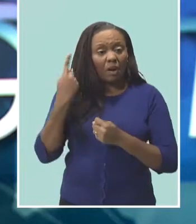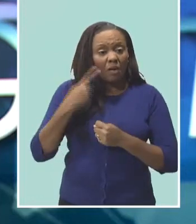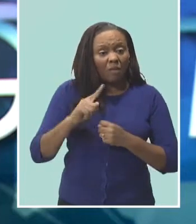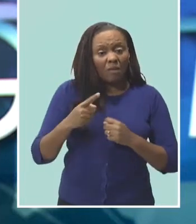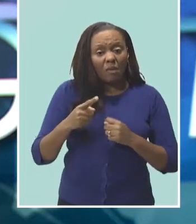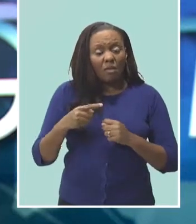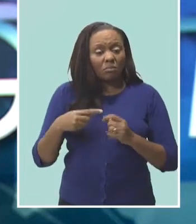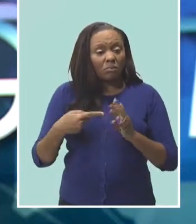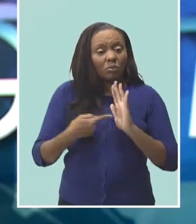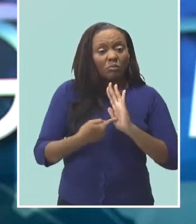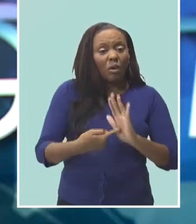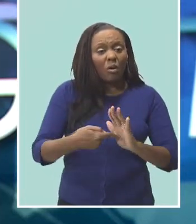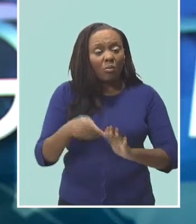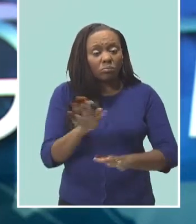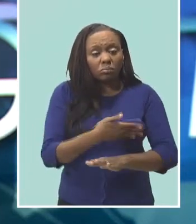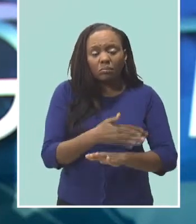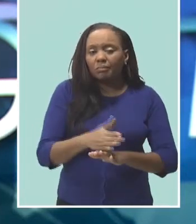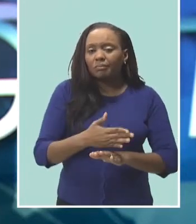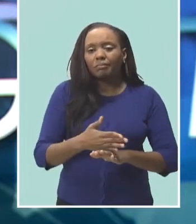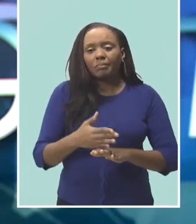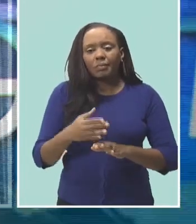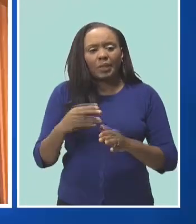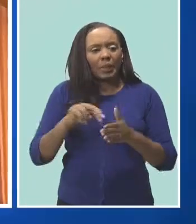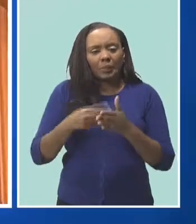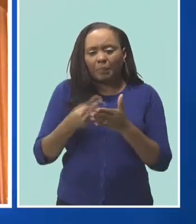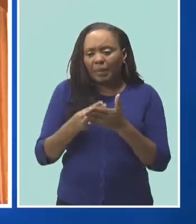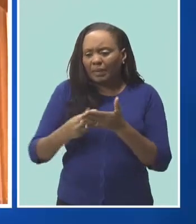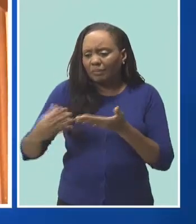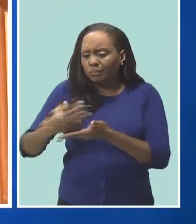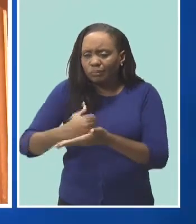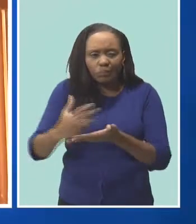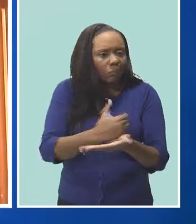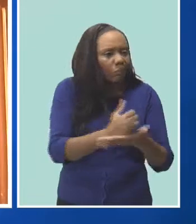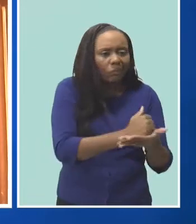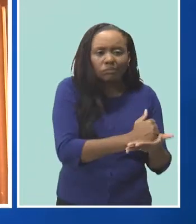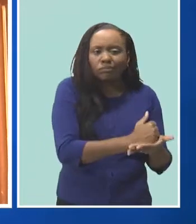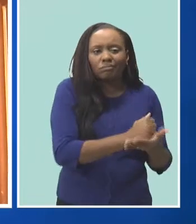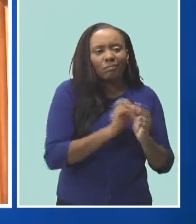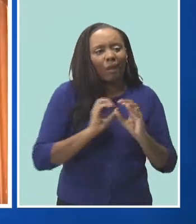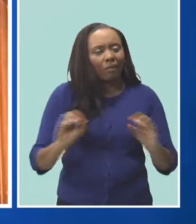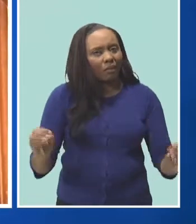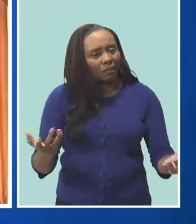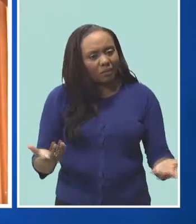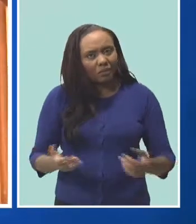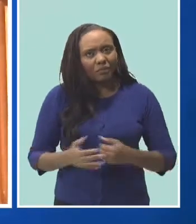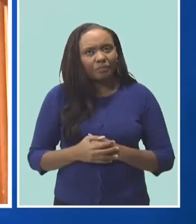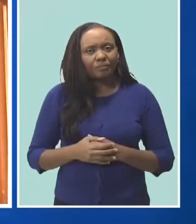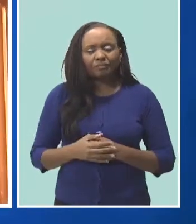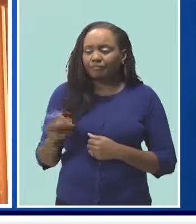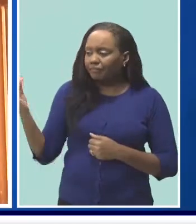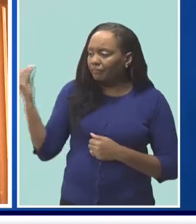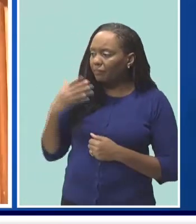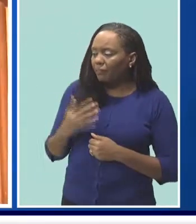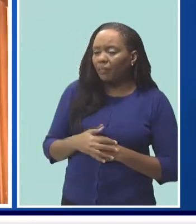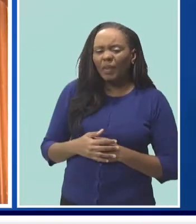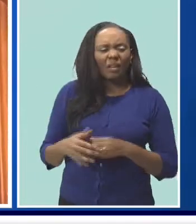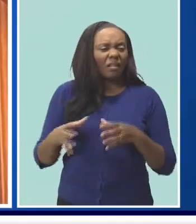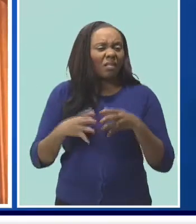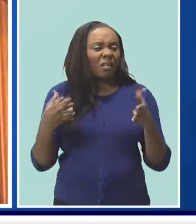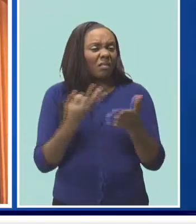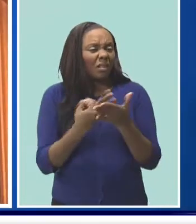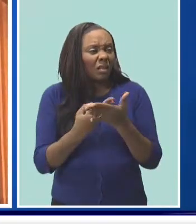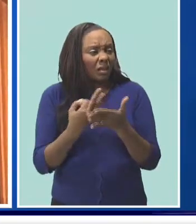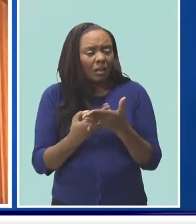staging the show. Any promoter will tell you that there is a lot of finance losses that you